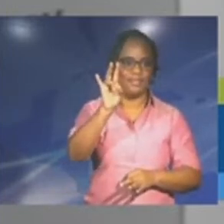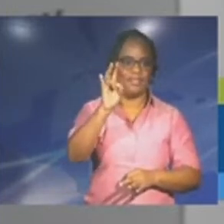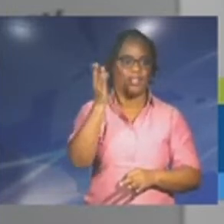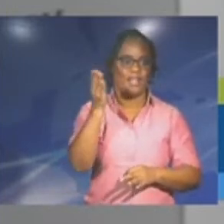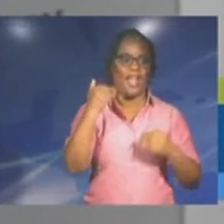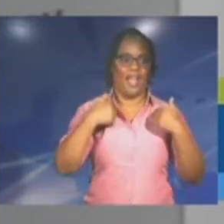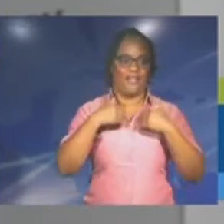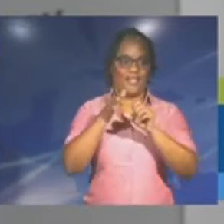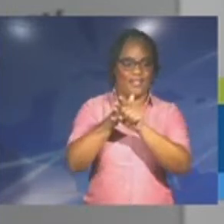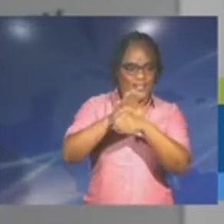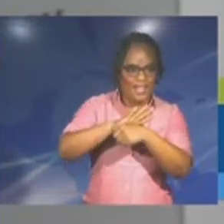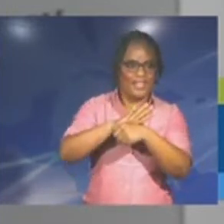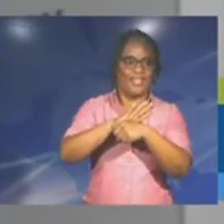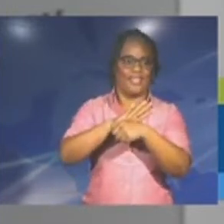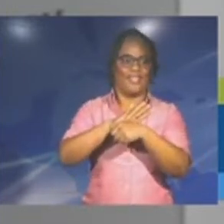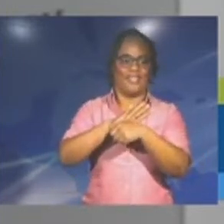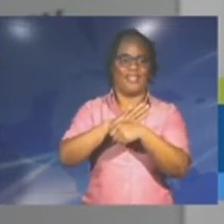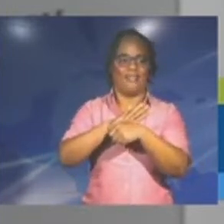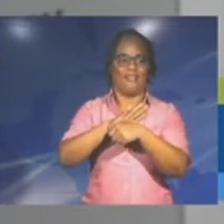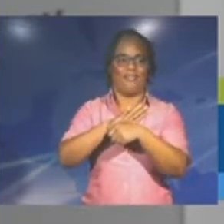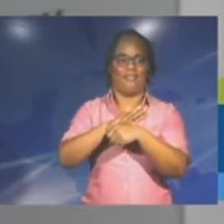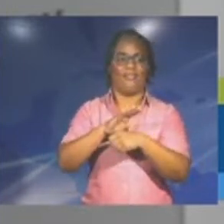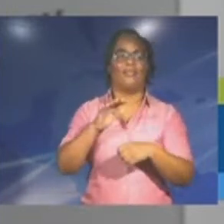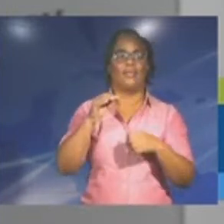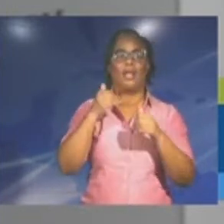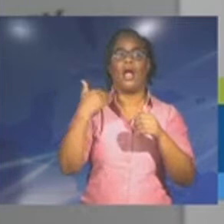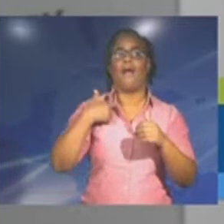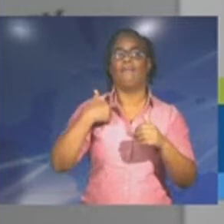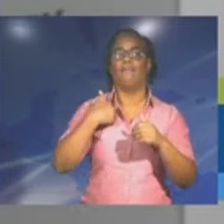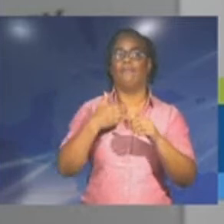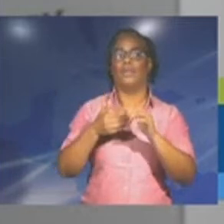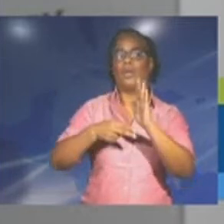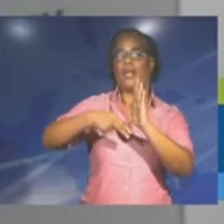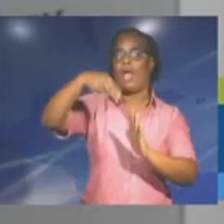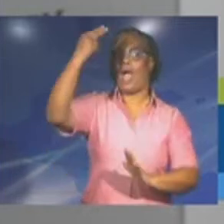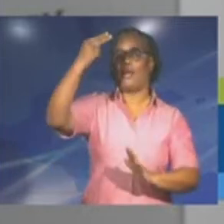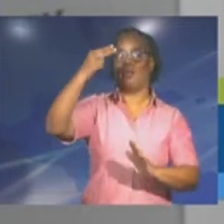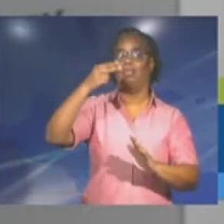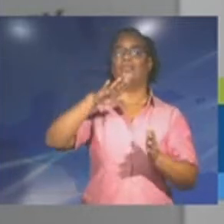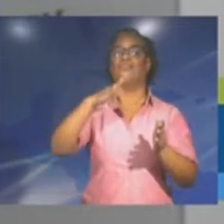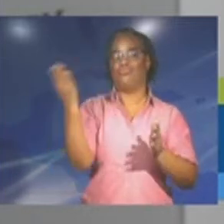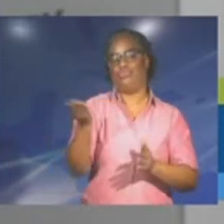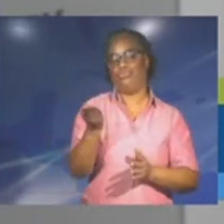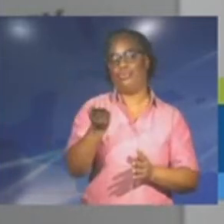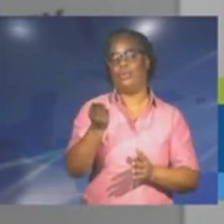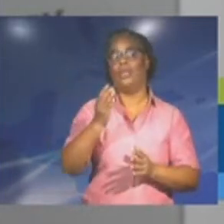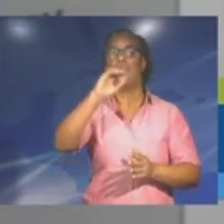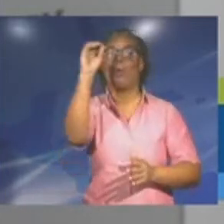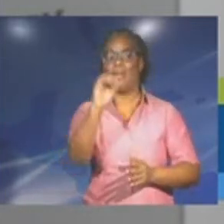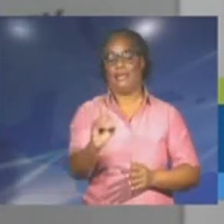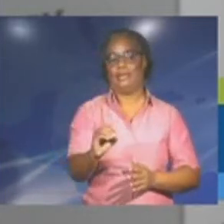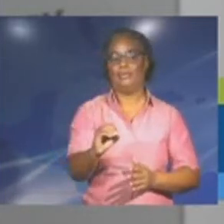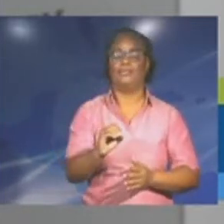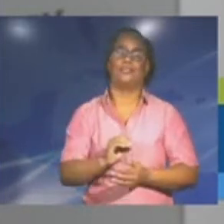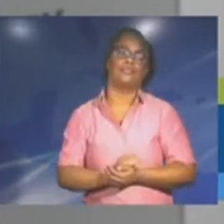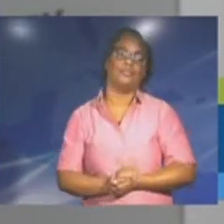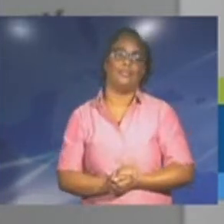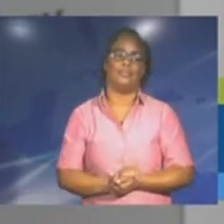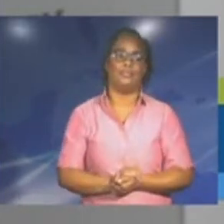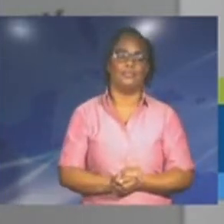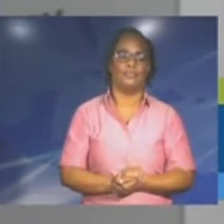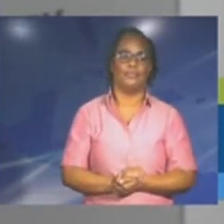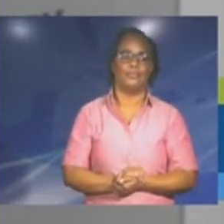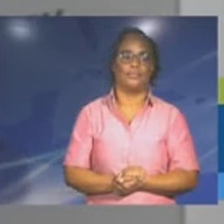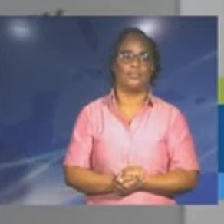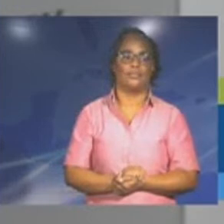day, you would have had a much higher death rate based on the case fatality rate and based on the presentation of the disease itself. So that is more or less